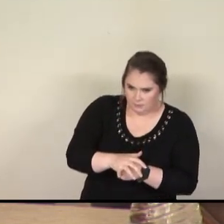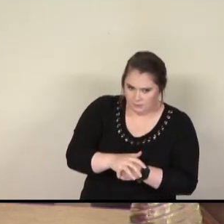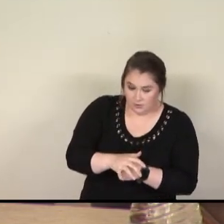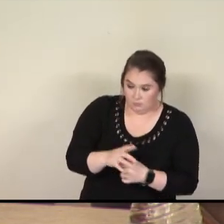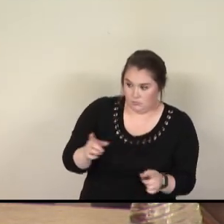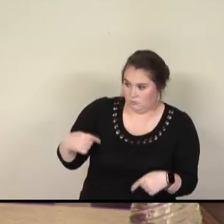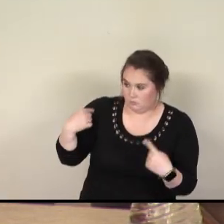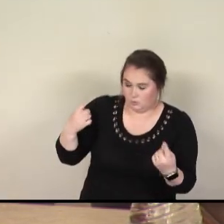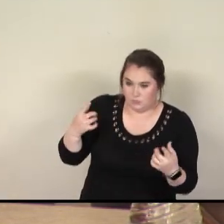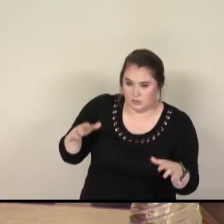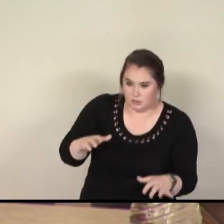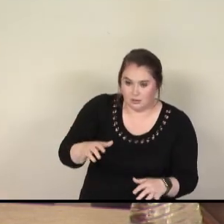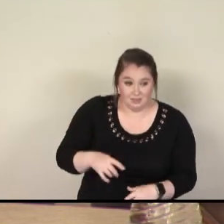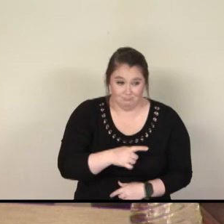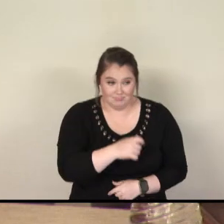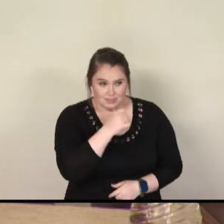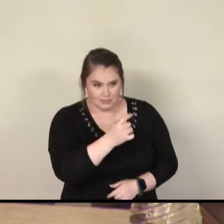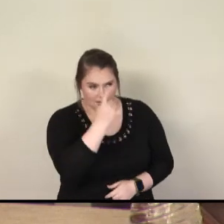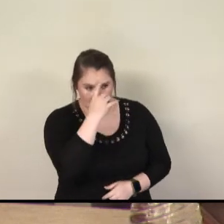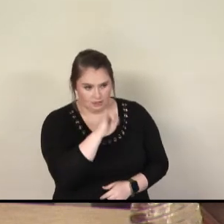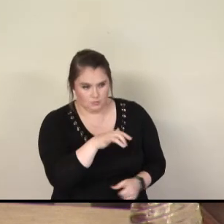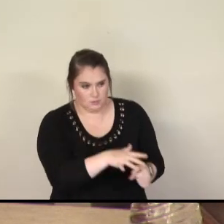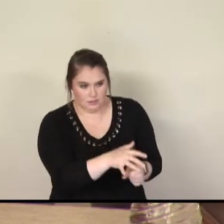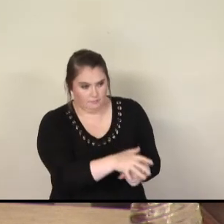He didn't think that was enough.